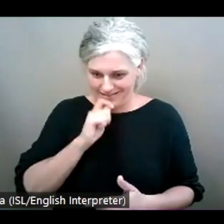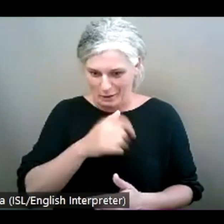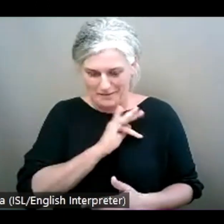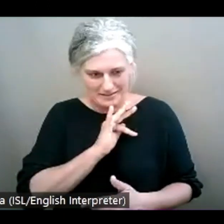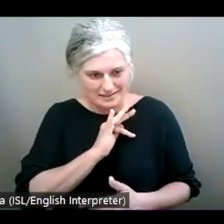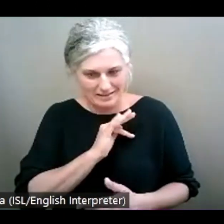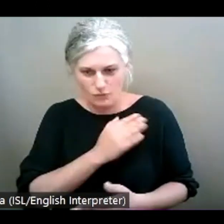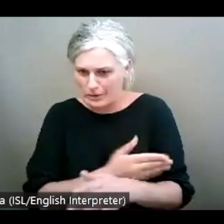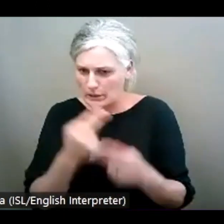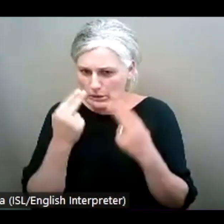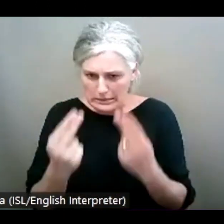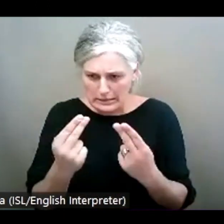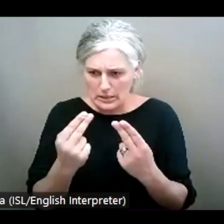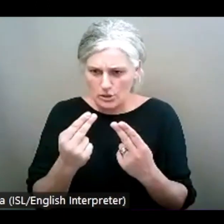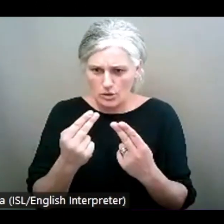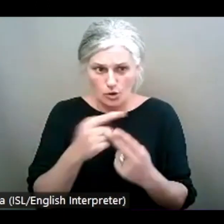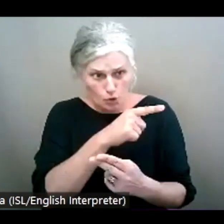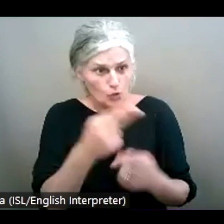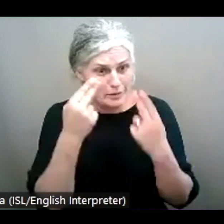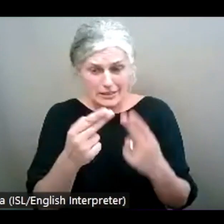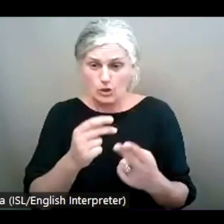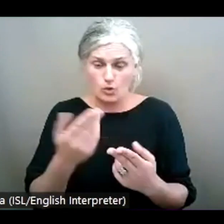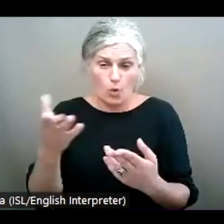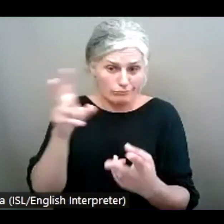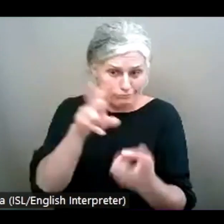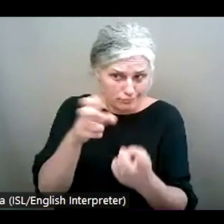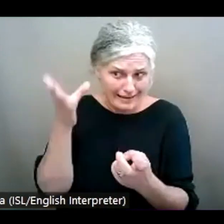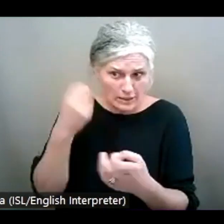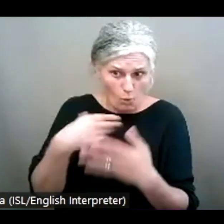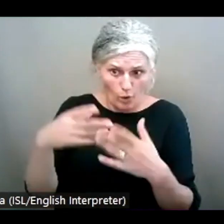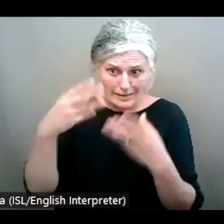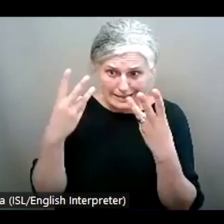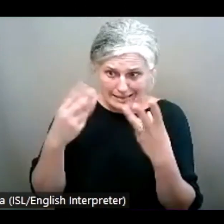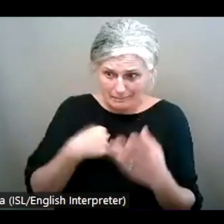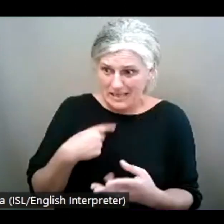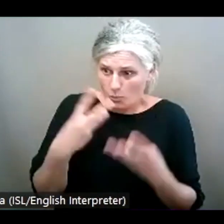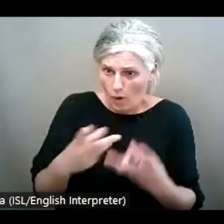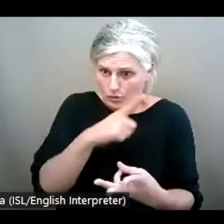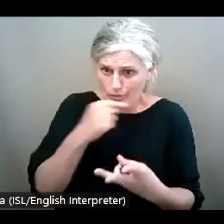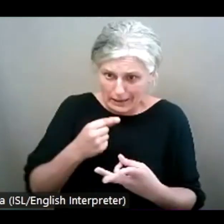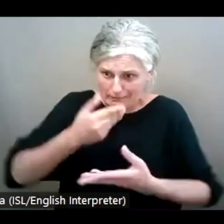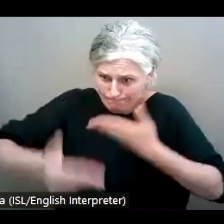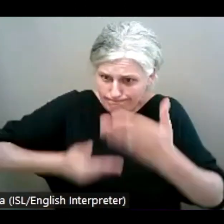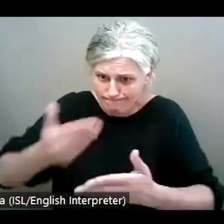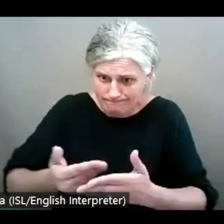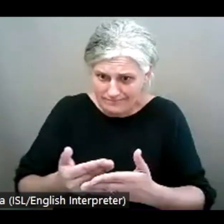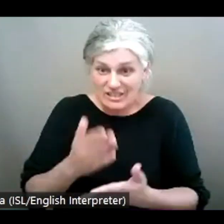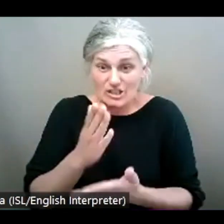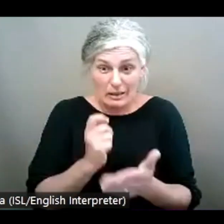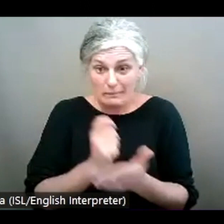listening to what I need to say and what and stop wasting money on ridiculous